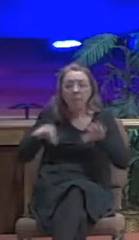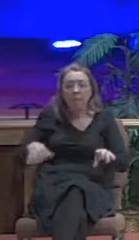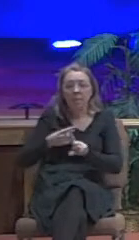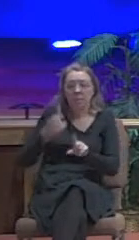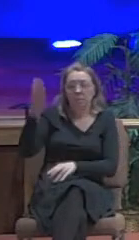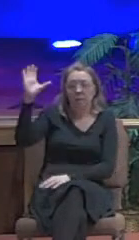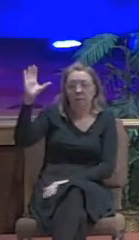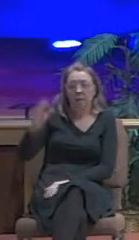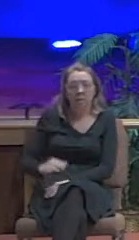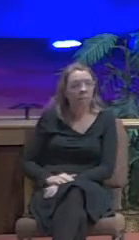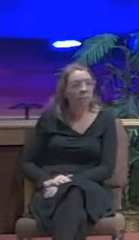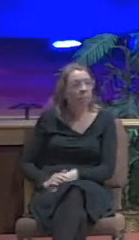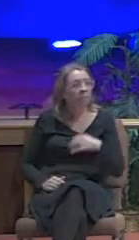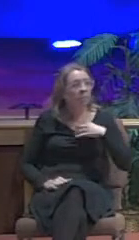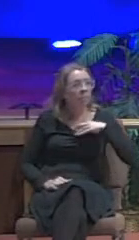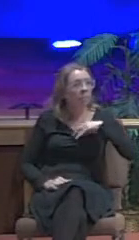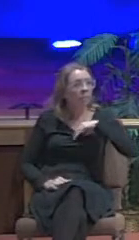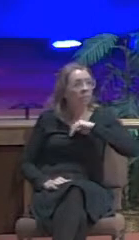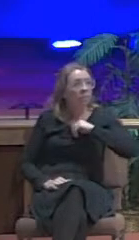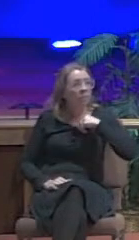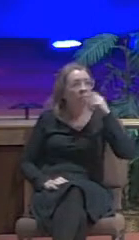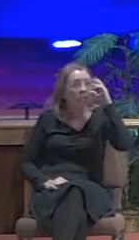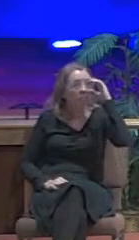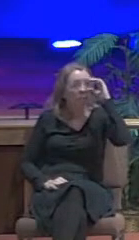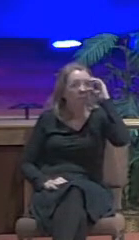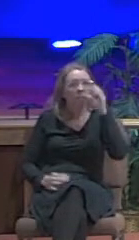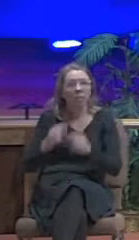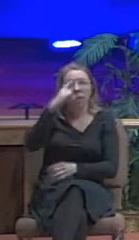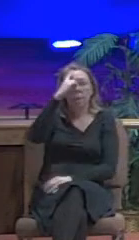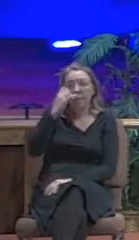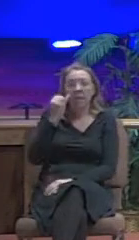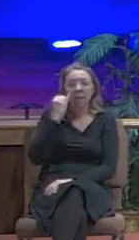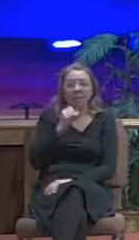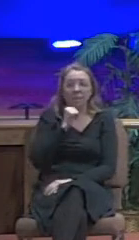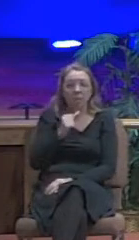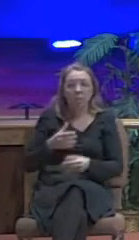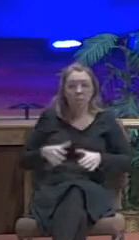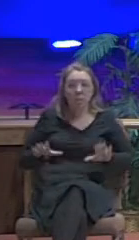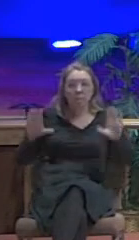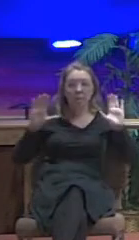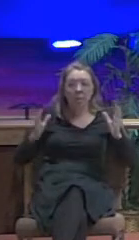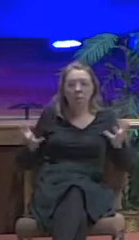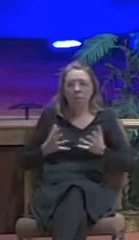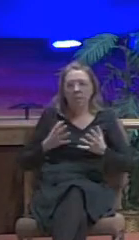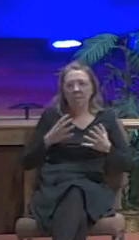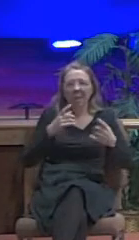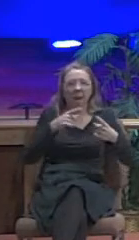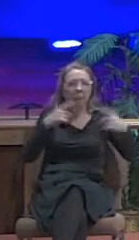Because when we don't submit, what's the option? What's the opposite of submission?